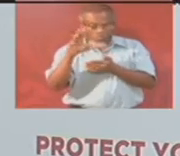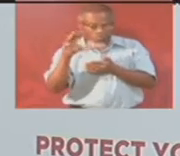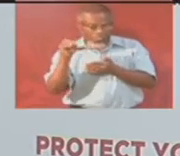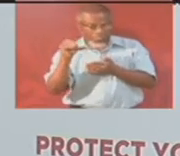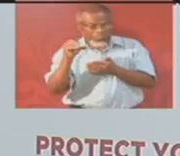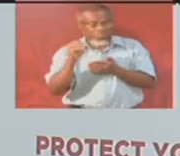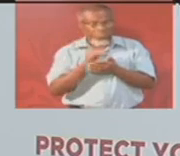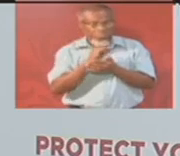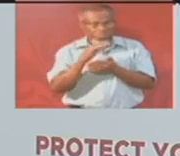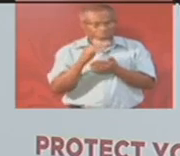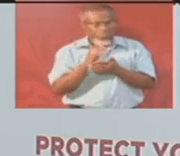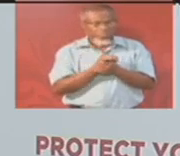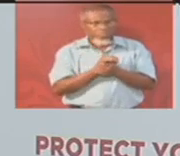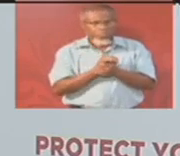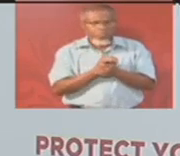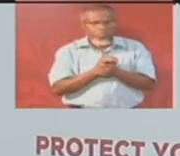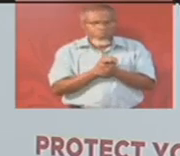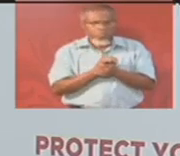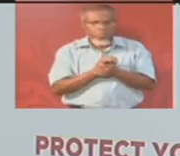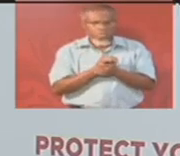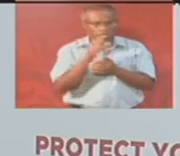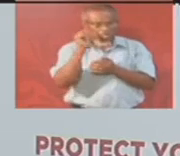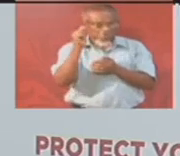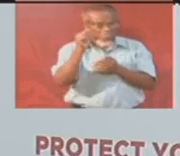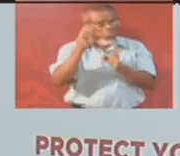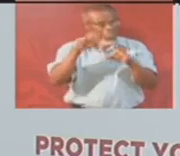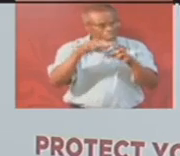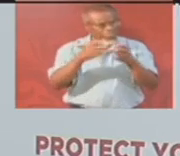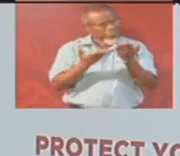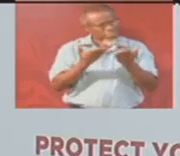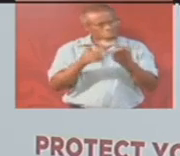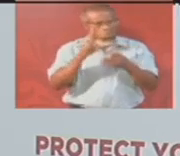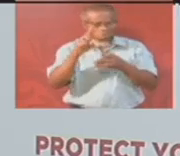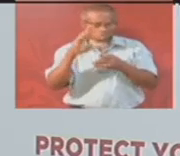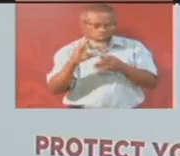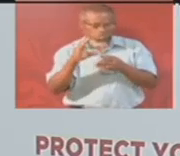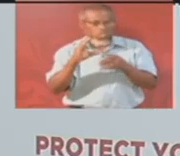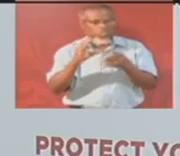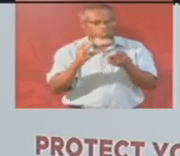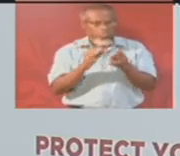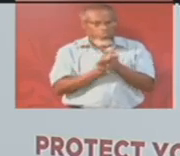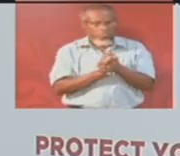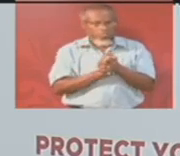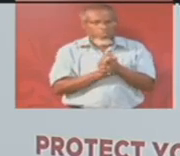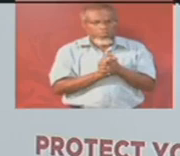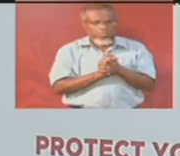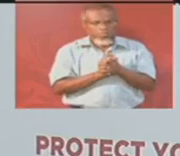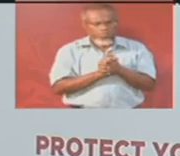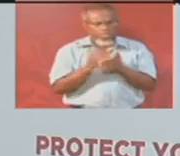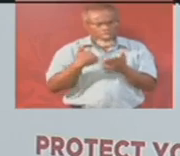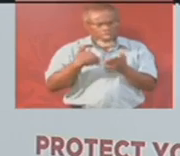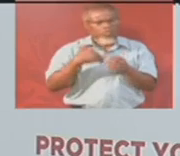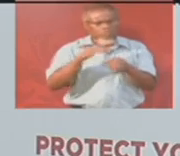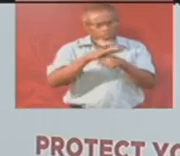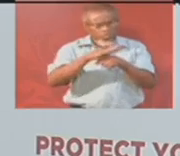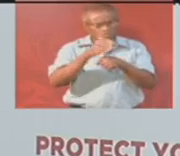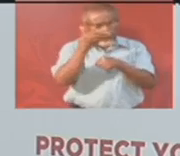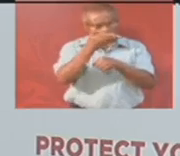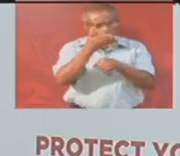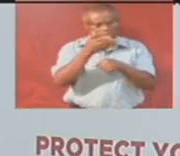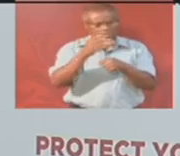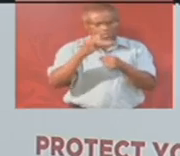well. Most of these have about 10% of the bed space capacity-wise for ICU /